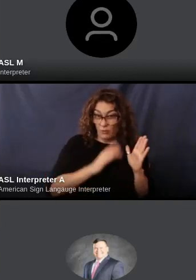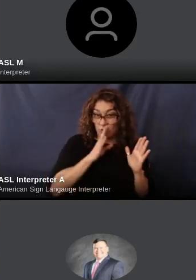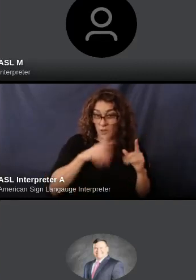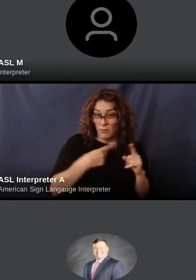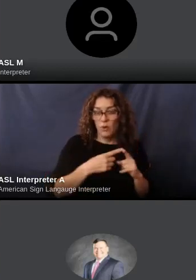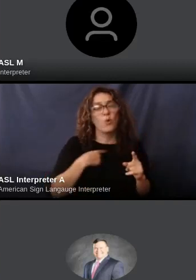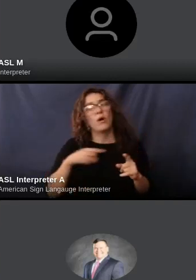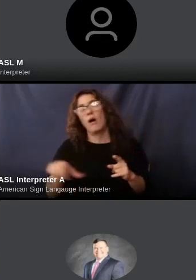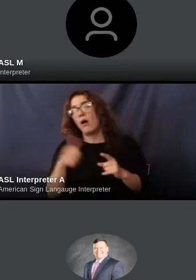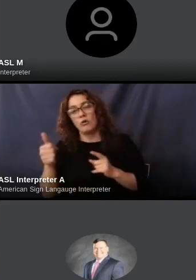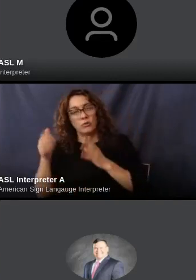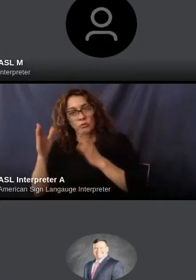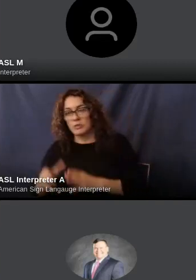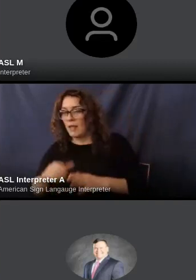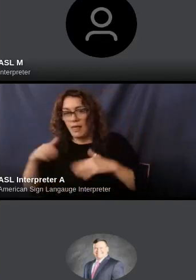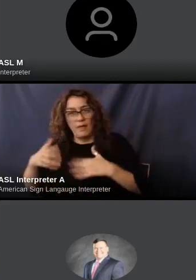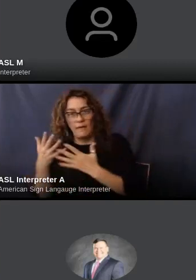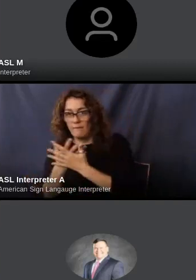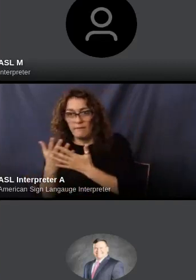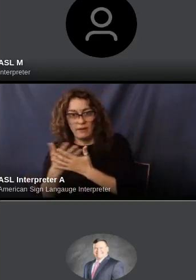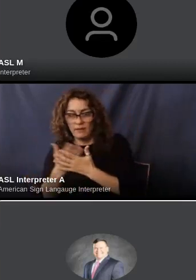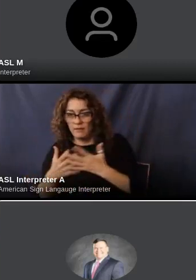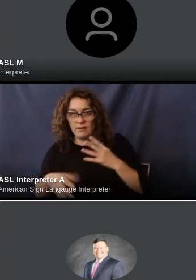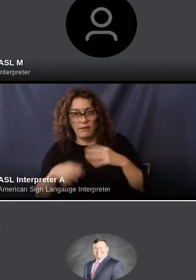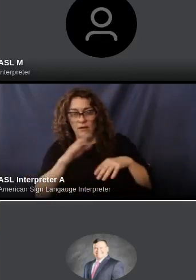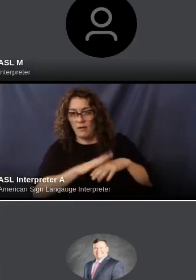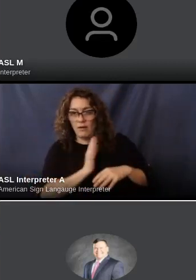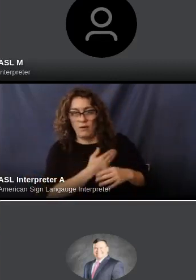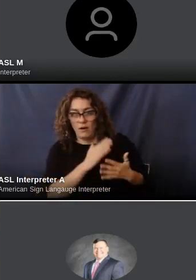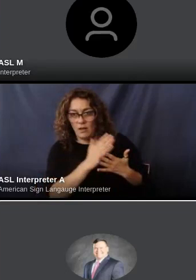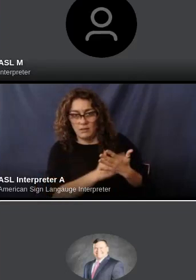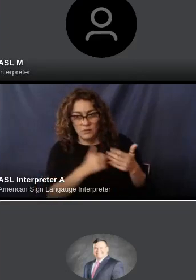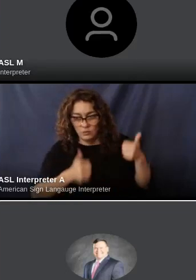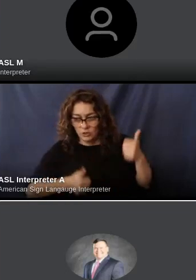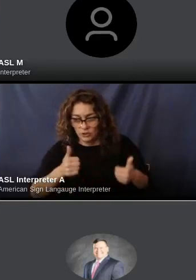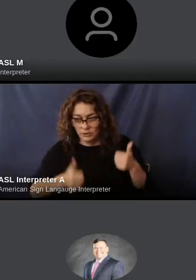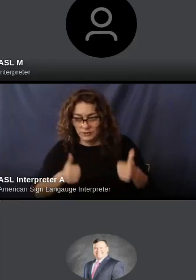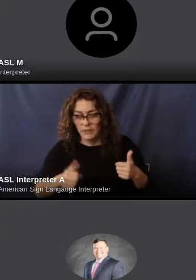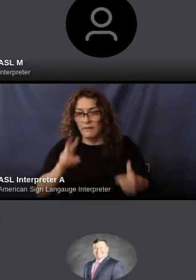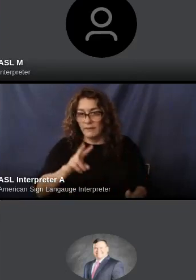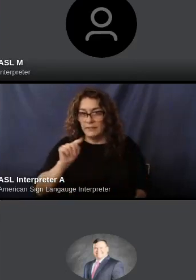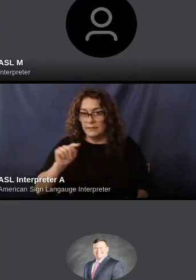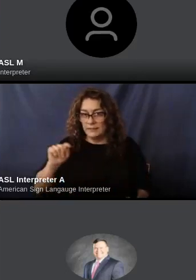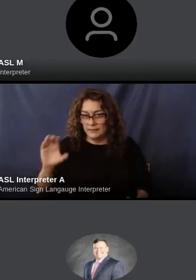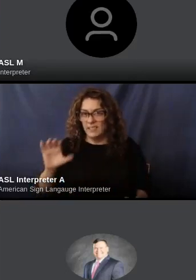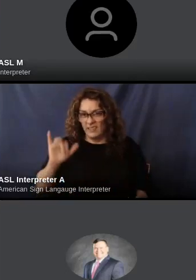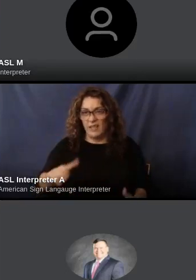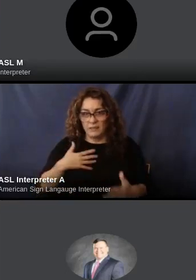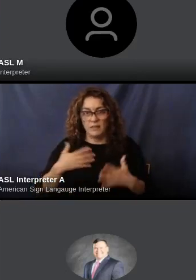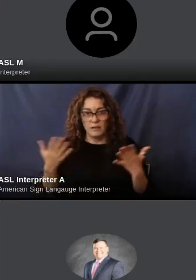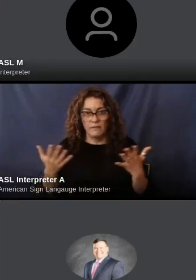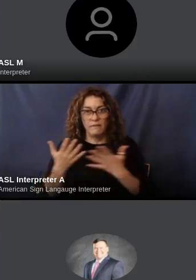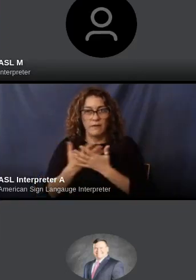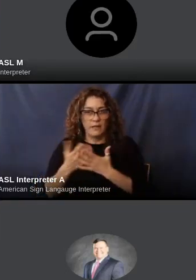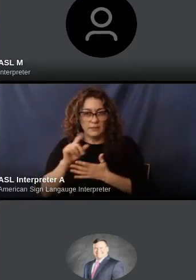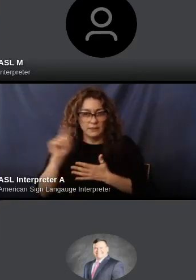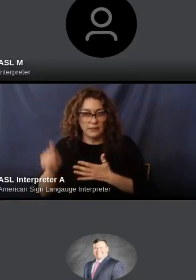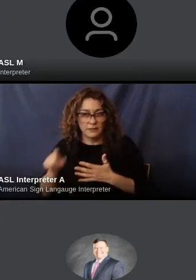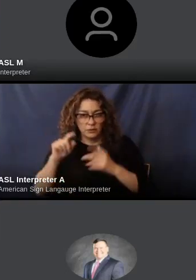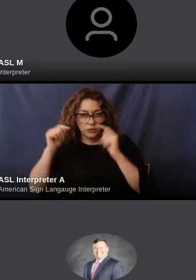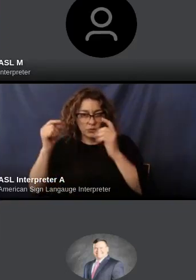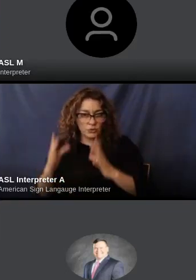non-VTTC? That it is a VTCC. Okay. Really in both